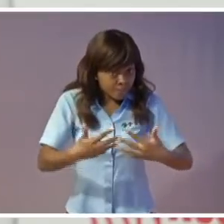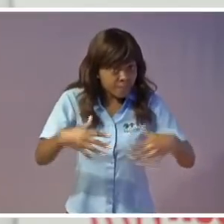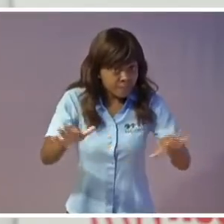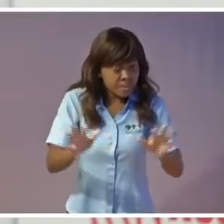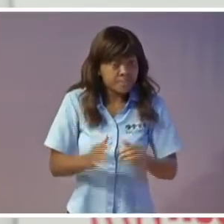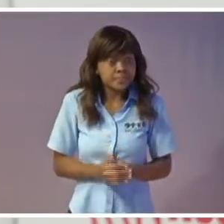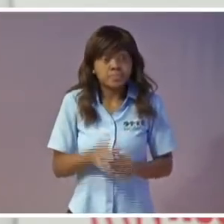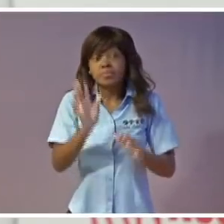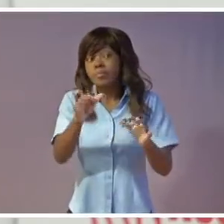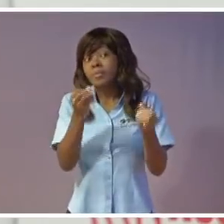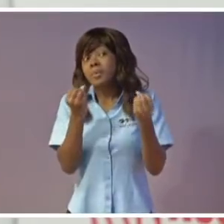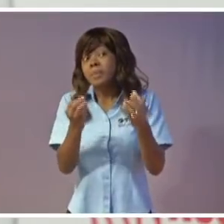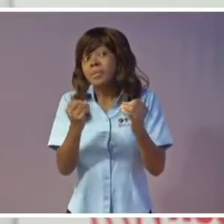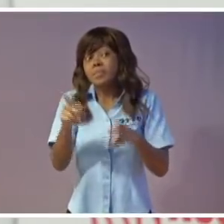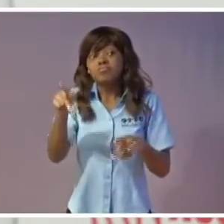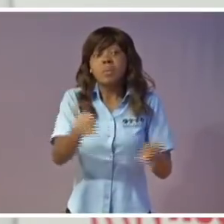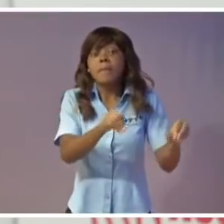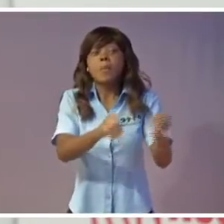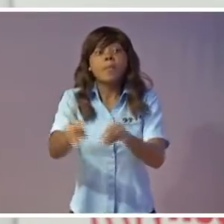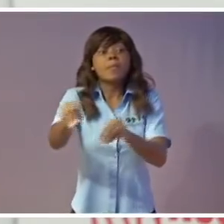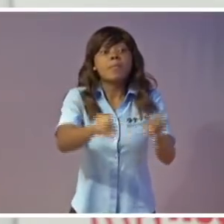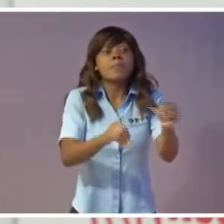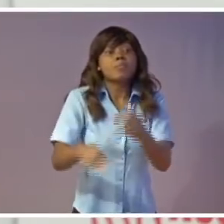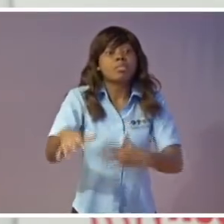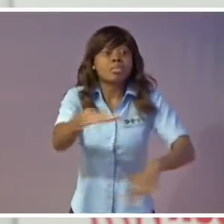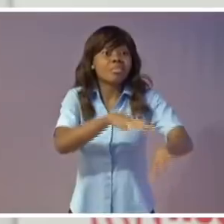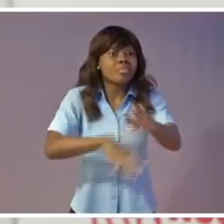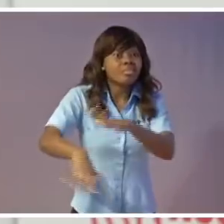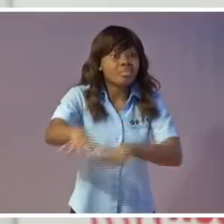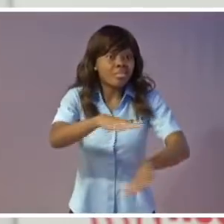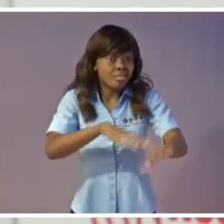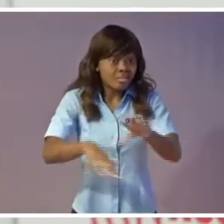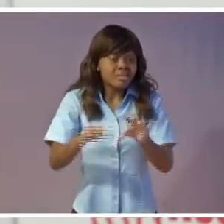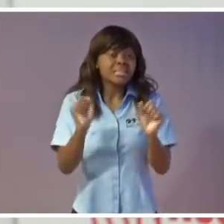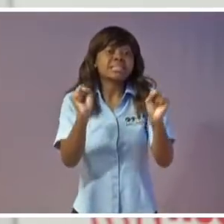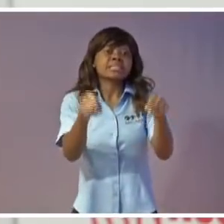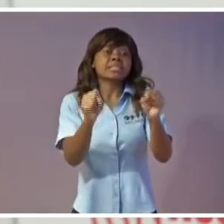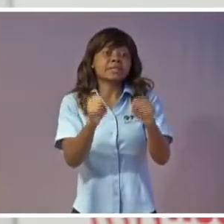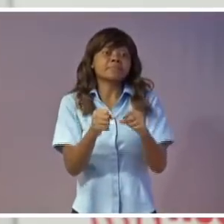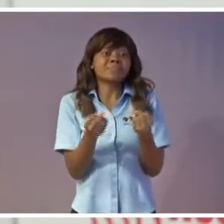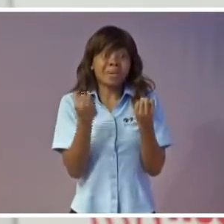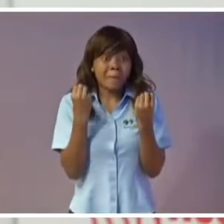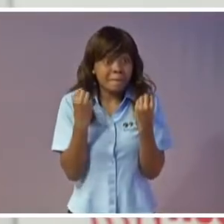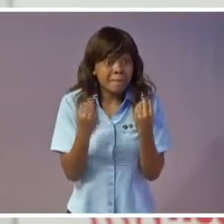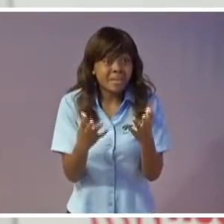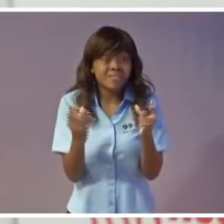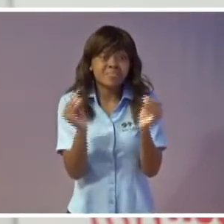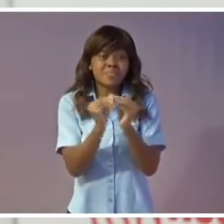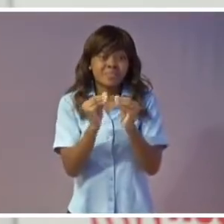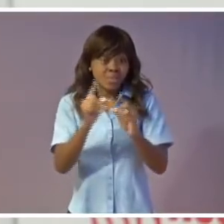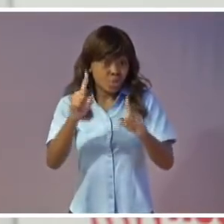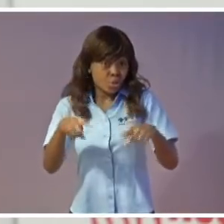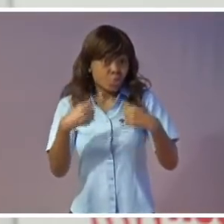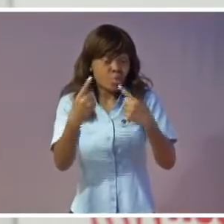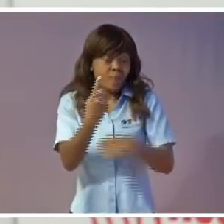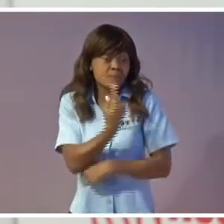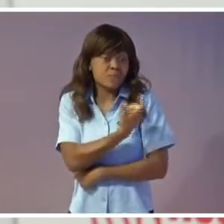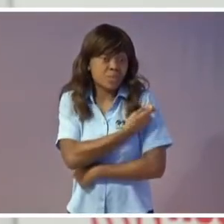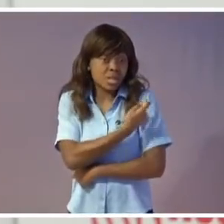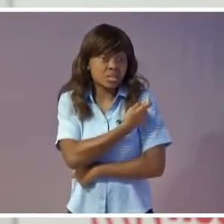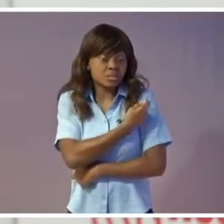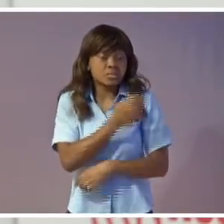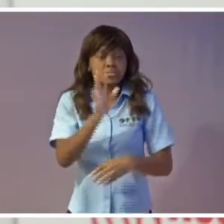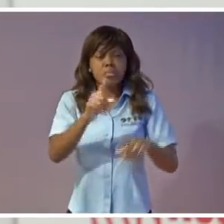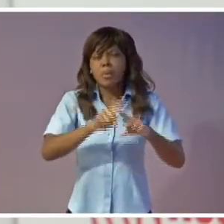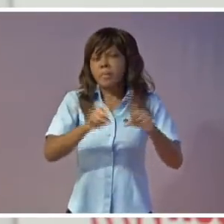you were fully vaccinated, but there has been increased movement, which really coincides and correlates